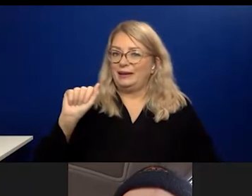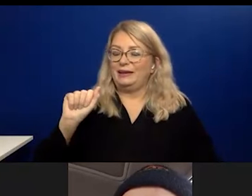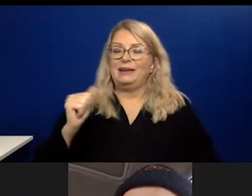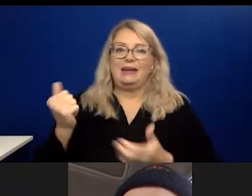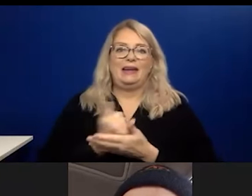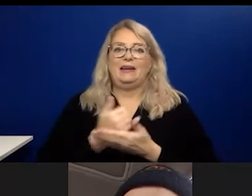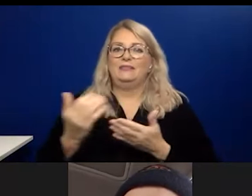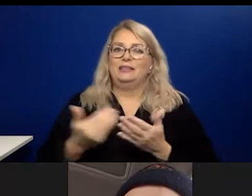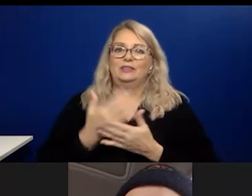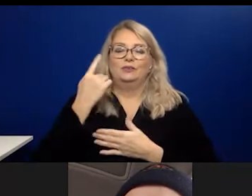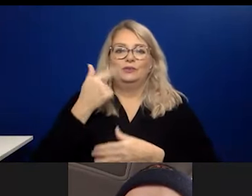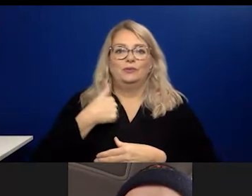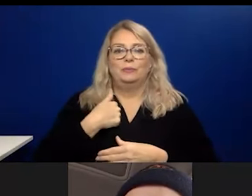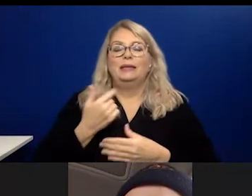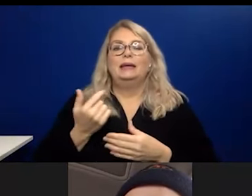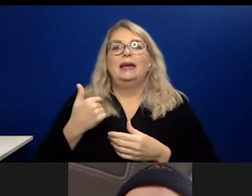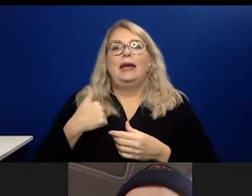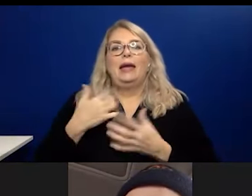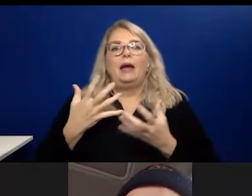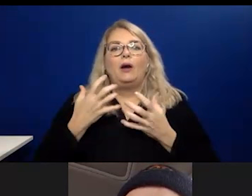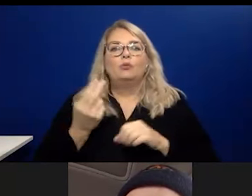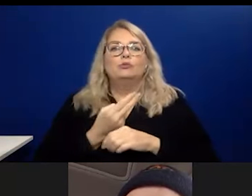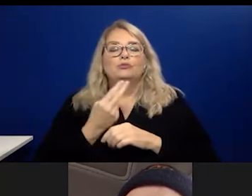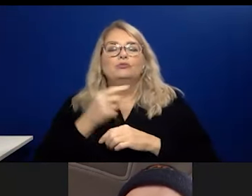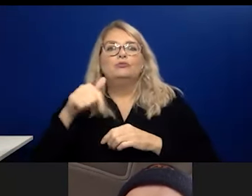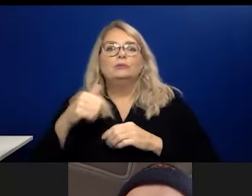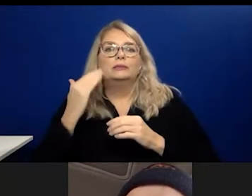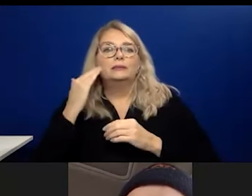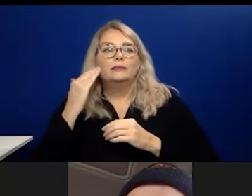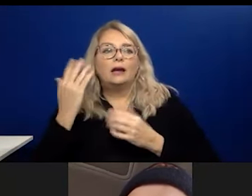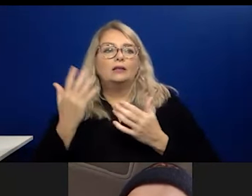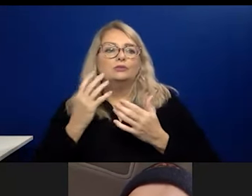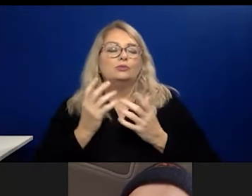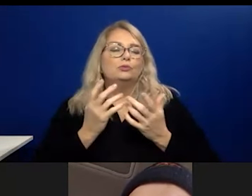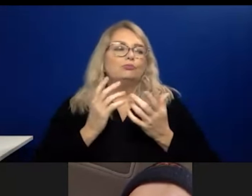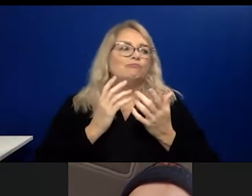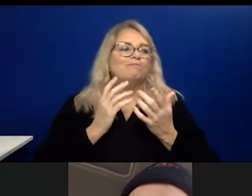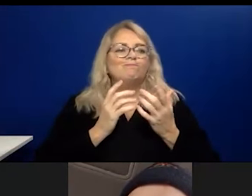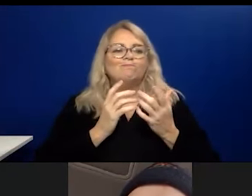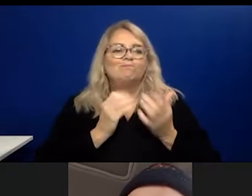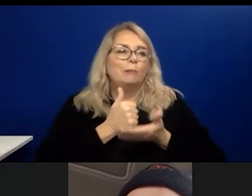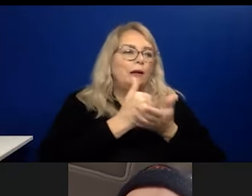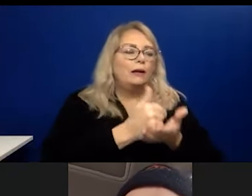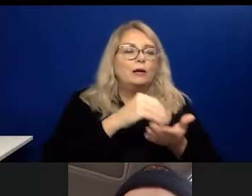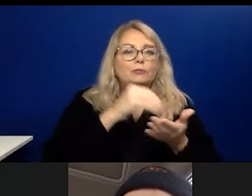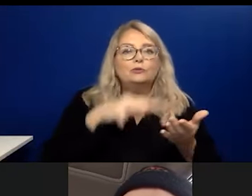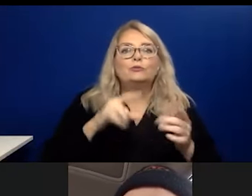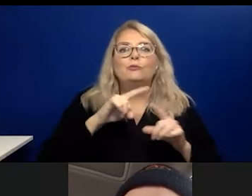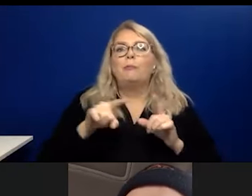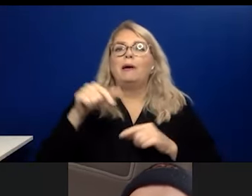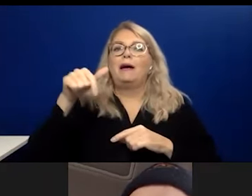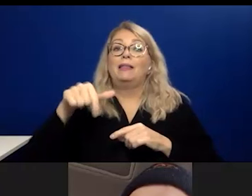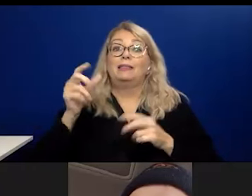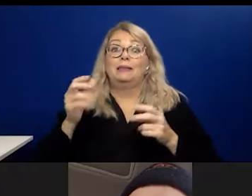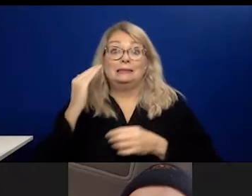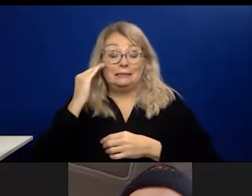I hope to also use this knowledge to somehow touch students, but it's really personal for me while I'm in this class. Well, yeah, Tamara, thanks for